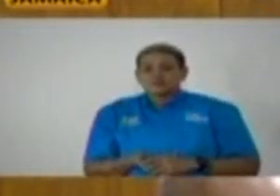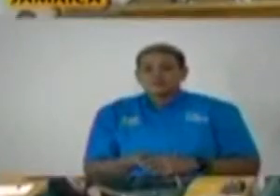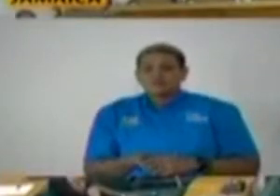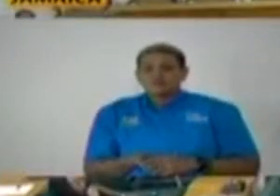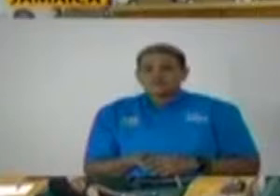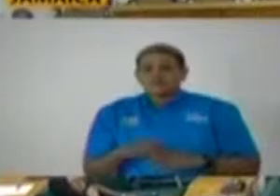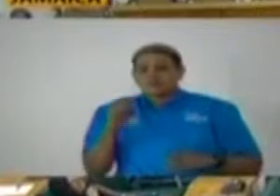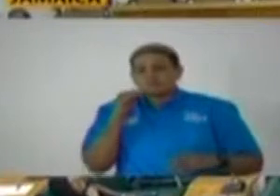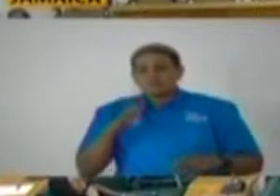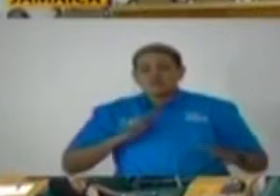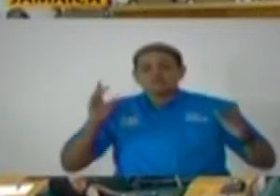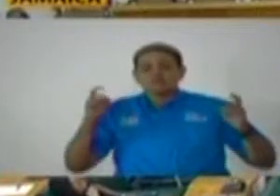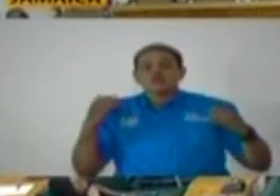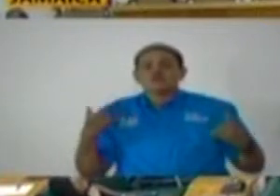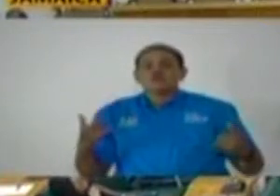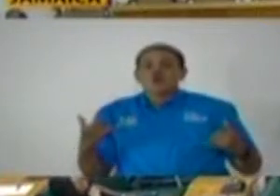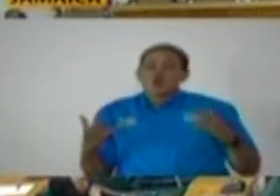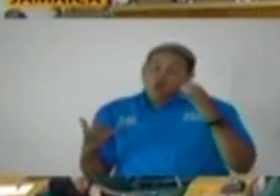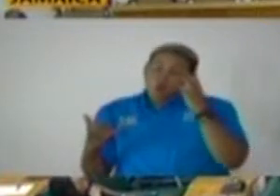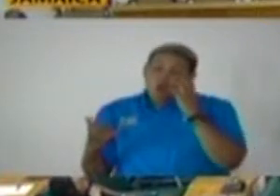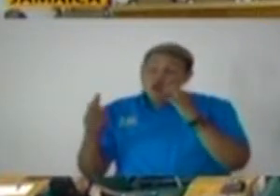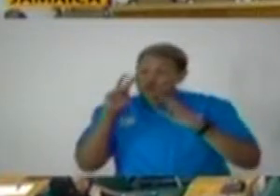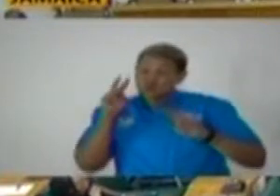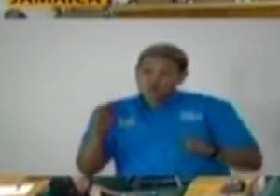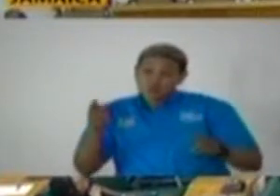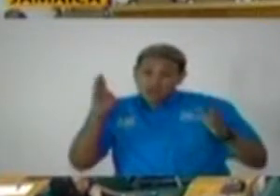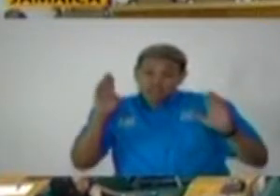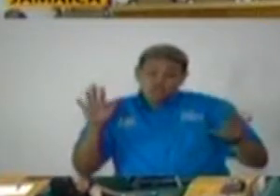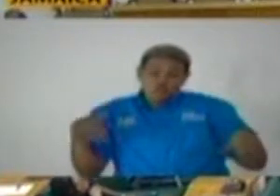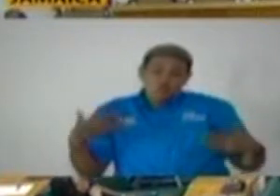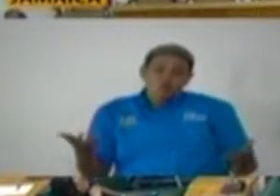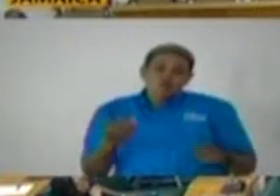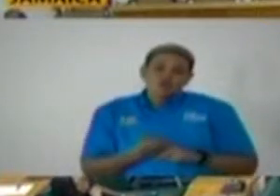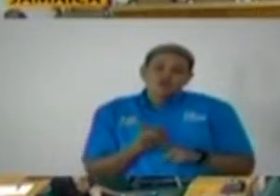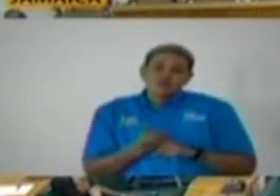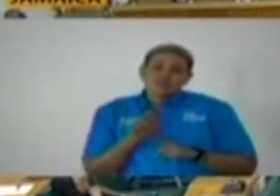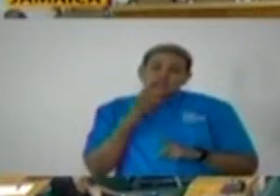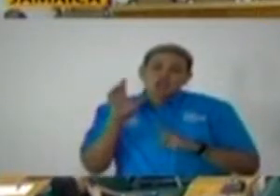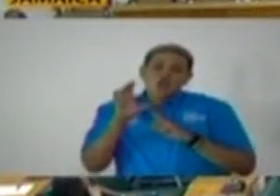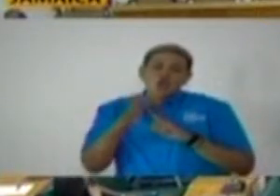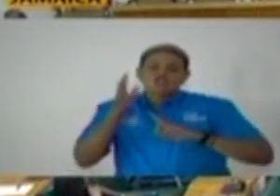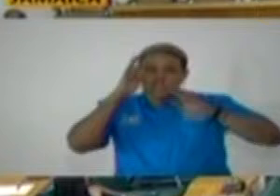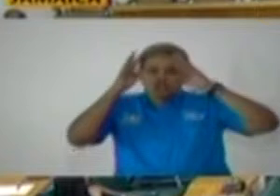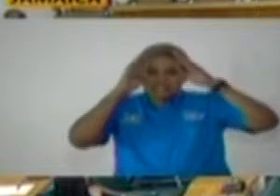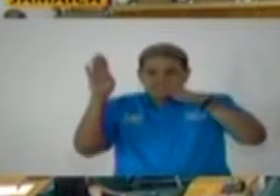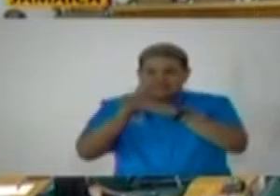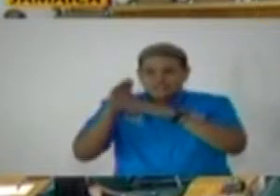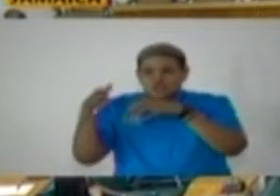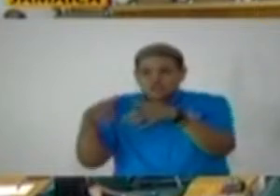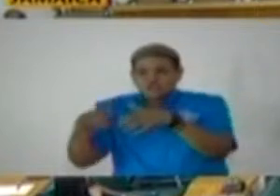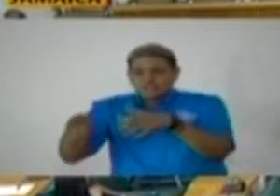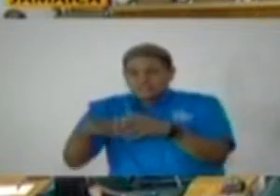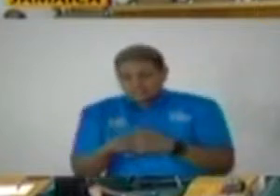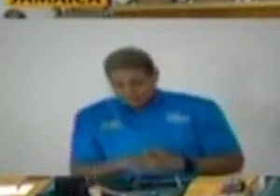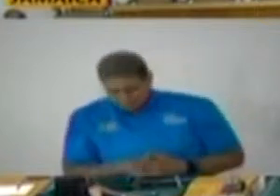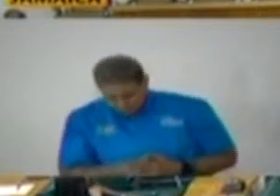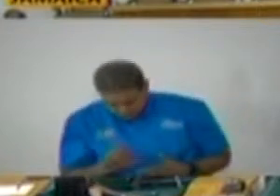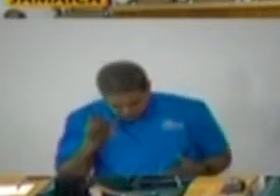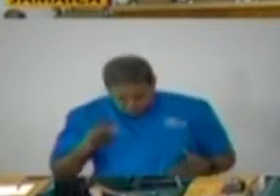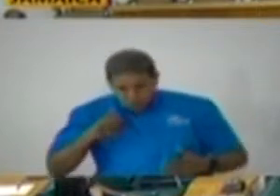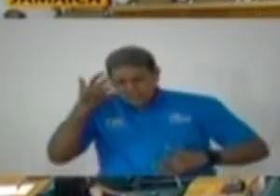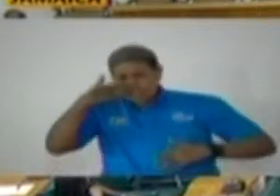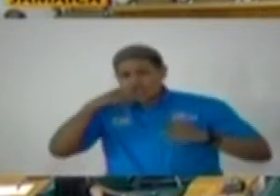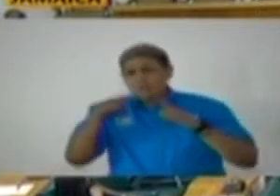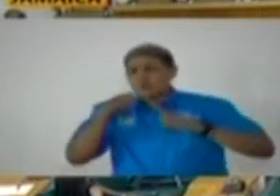Madam Speaker, I now want to turn my attention to the cultural and creative industries. If we are serious